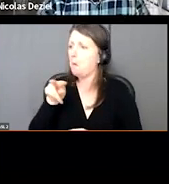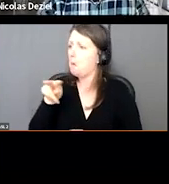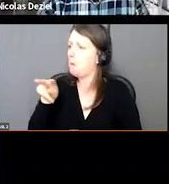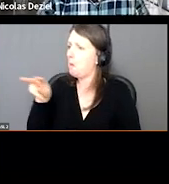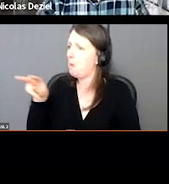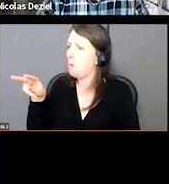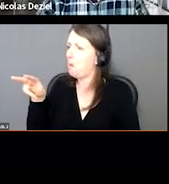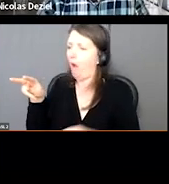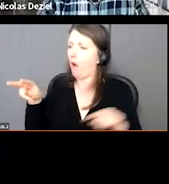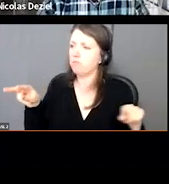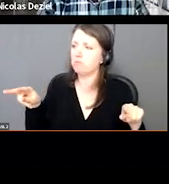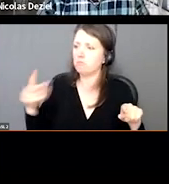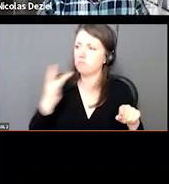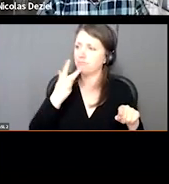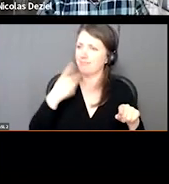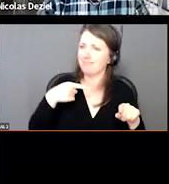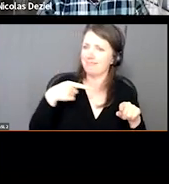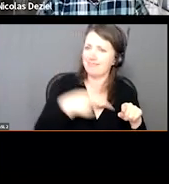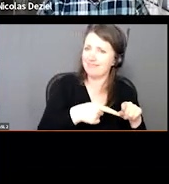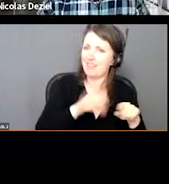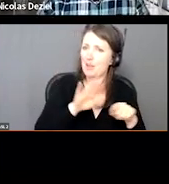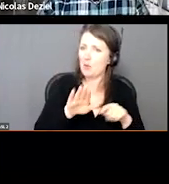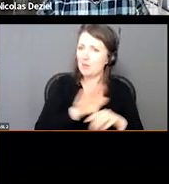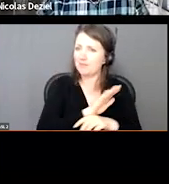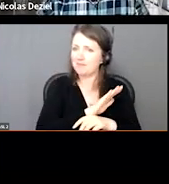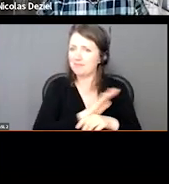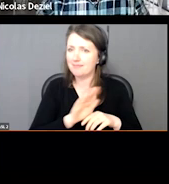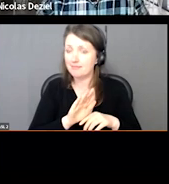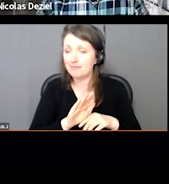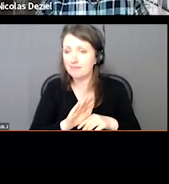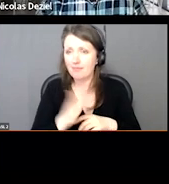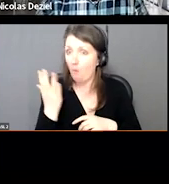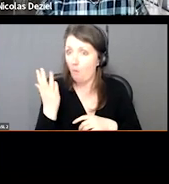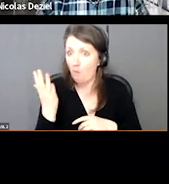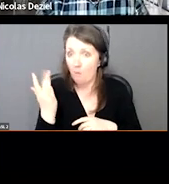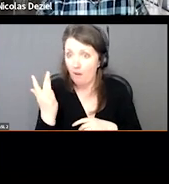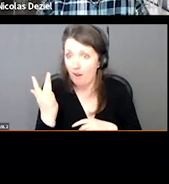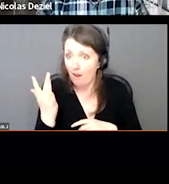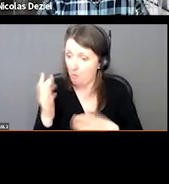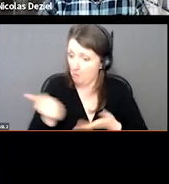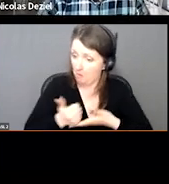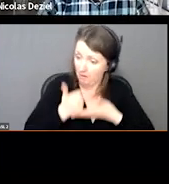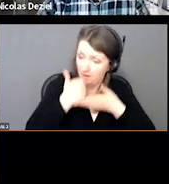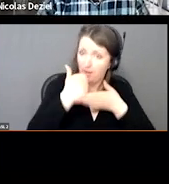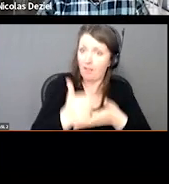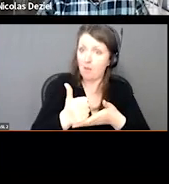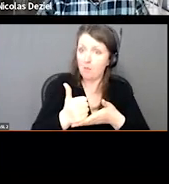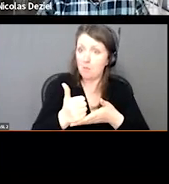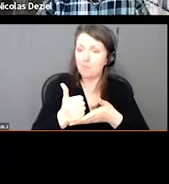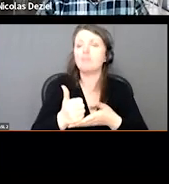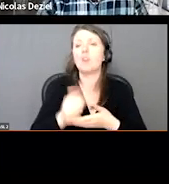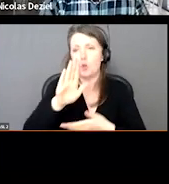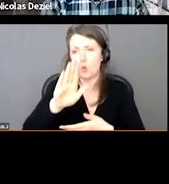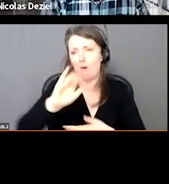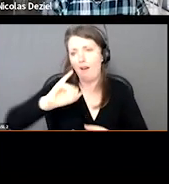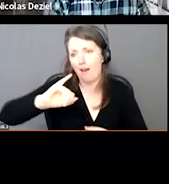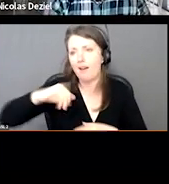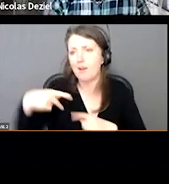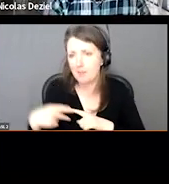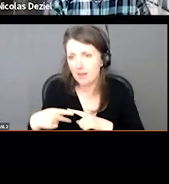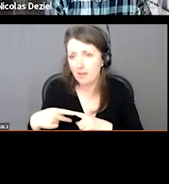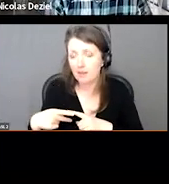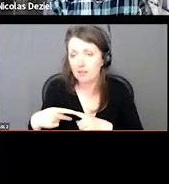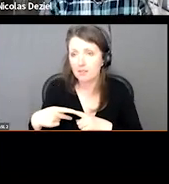the IP that's going to set one's good apart from the other. The IP could be better for product B,